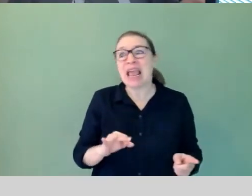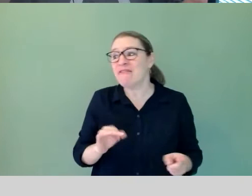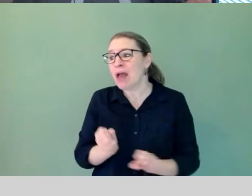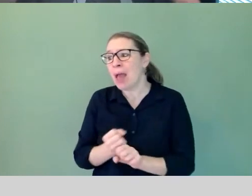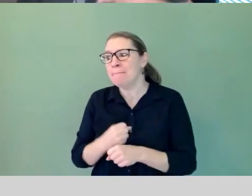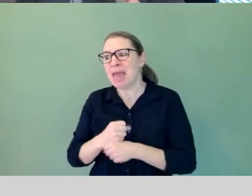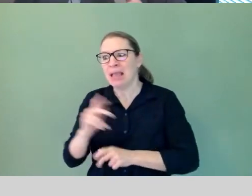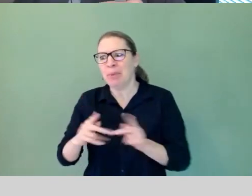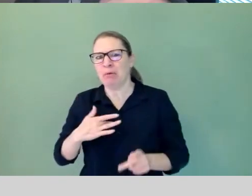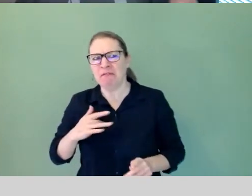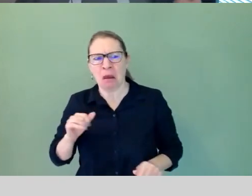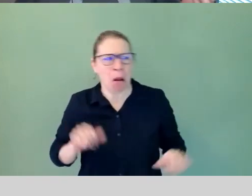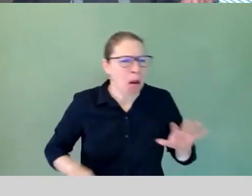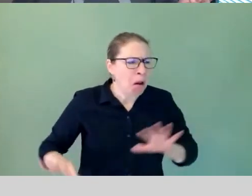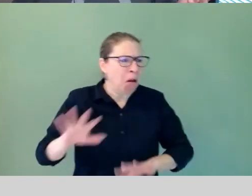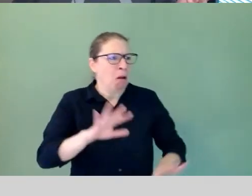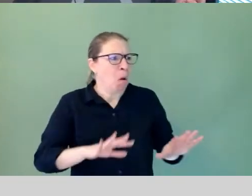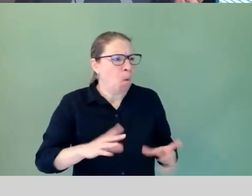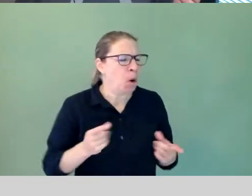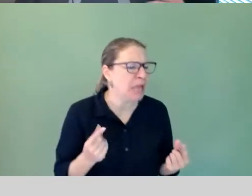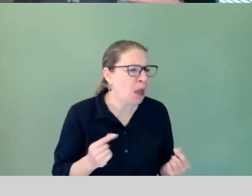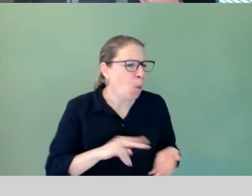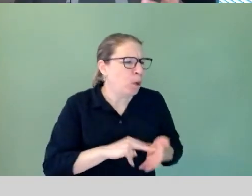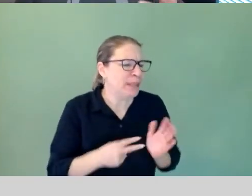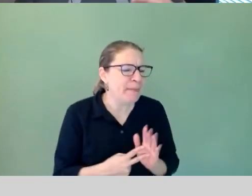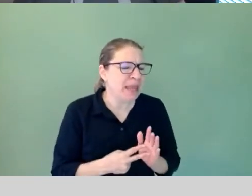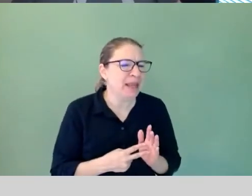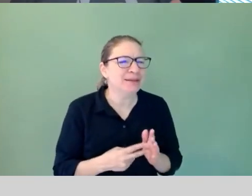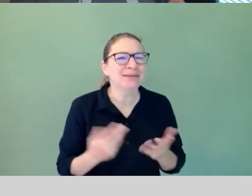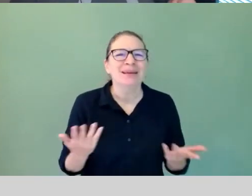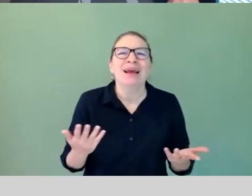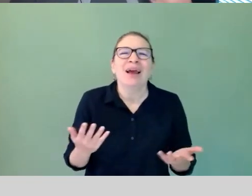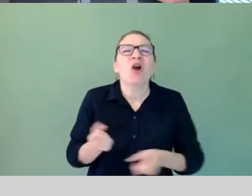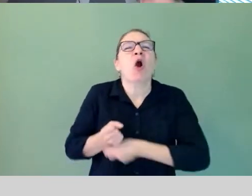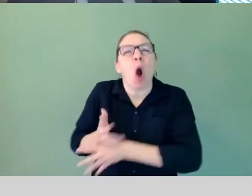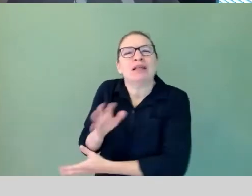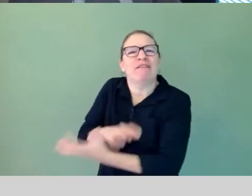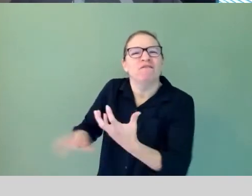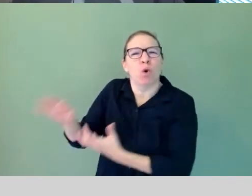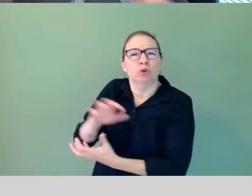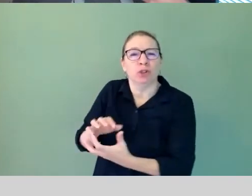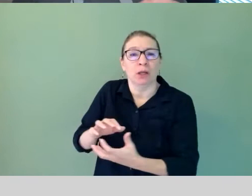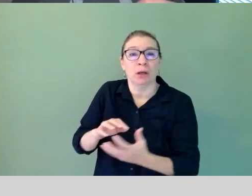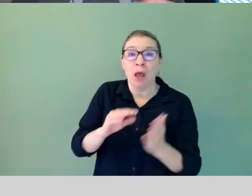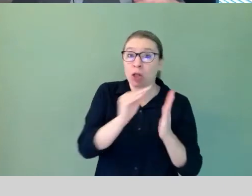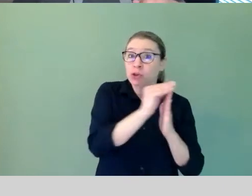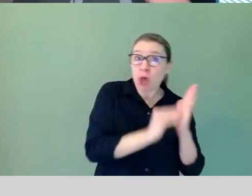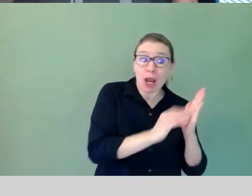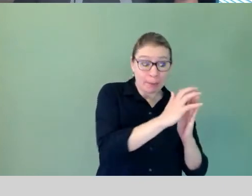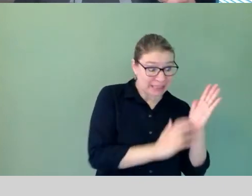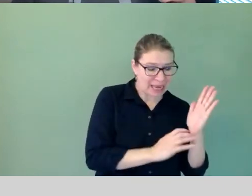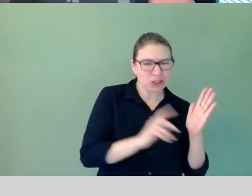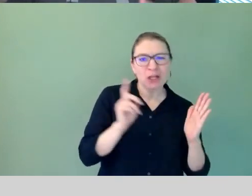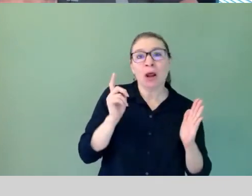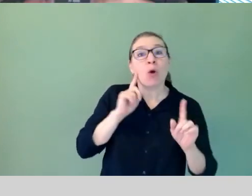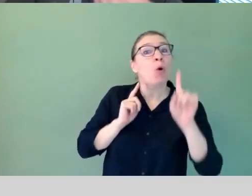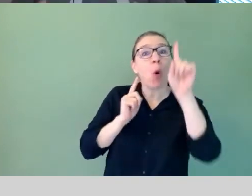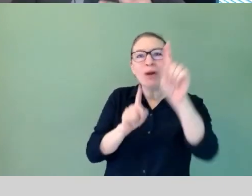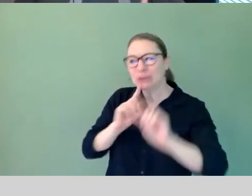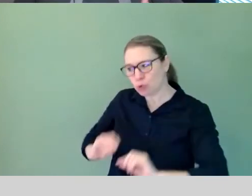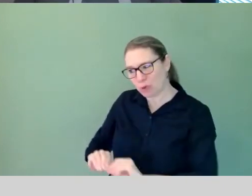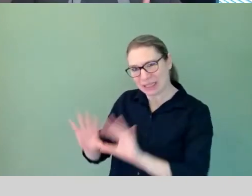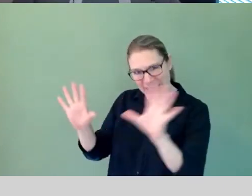it, and all it did was add confusion. The whole point of documentation is to be clear. Knowing your audience will allow you to help decide how